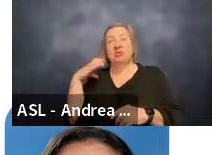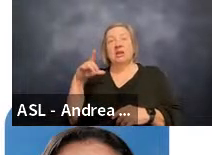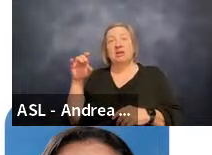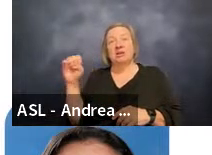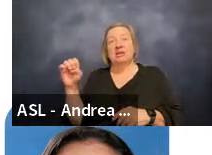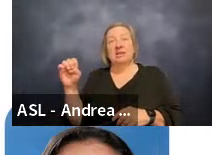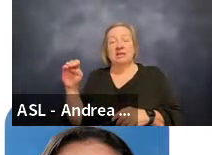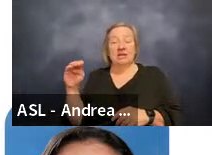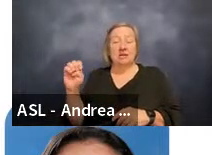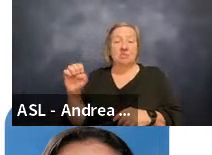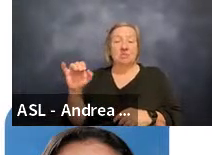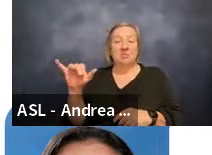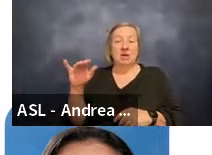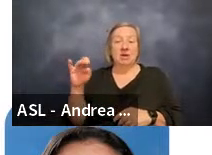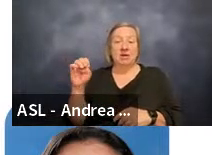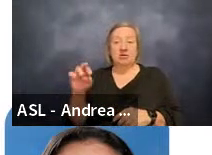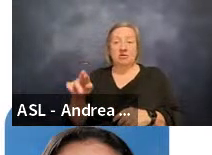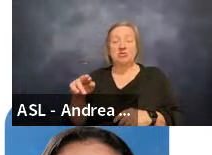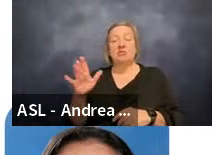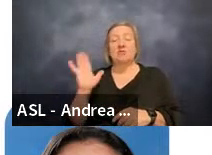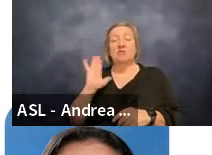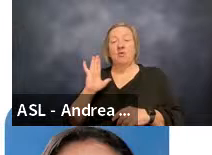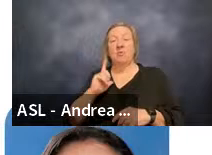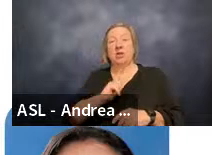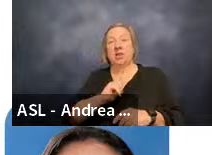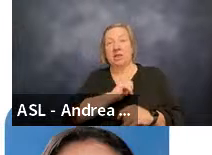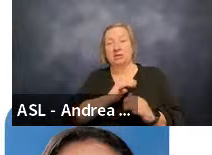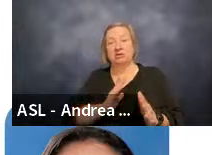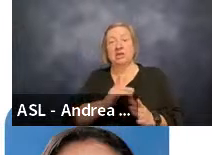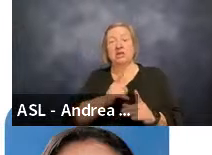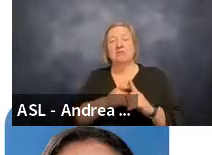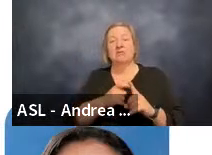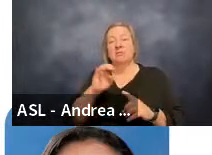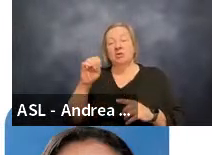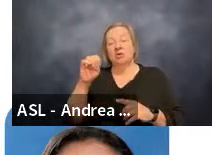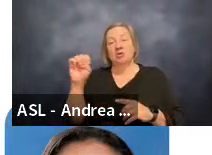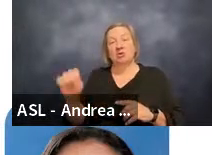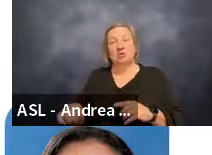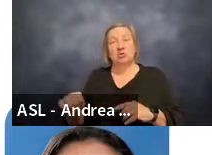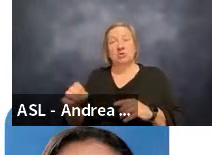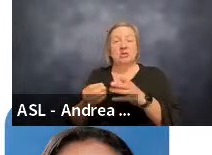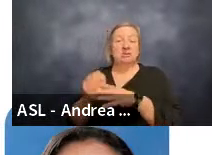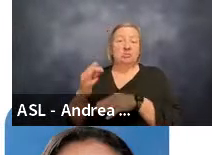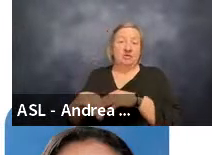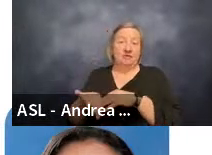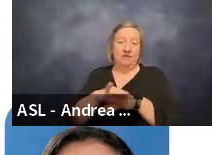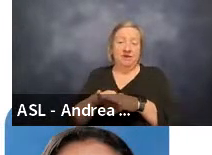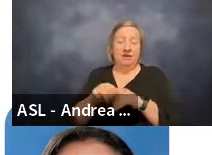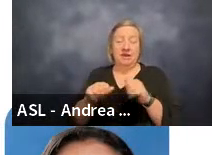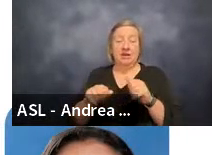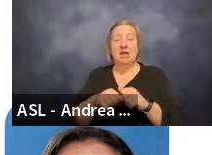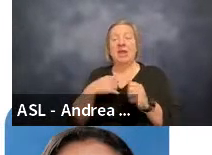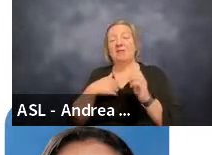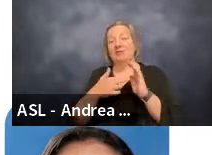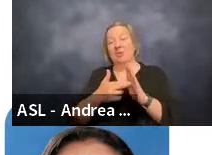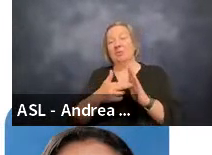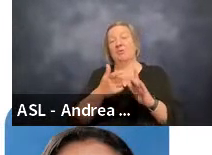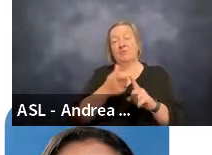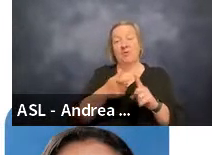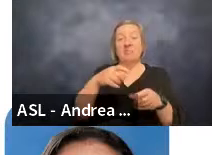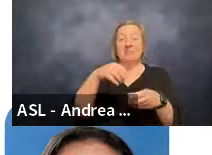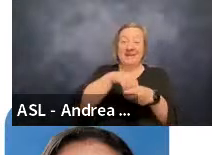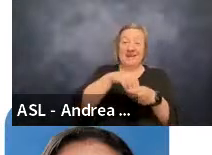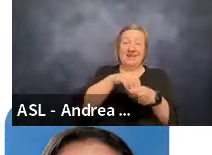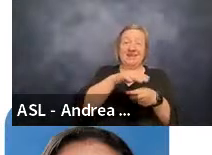Byer, who is a former legislator from the Eugene-Springfield area. So we have representatives both from within the